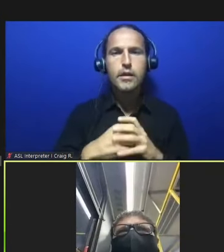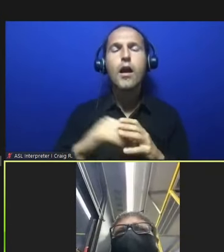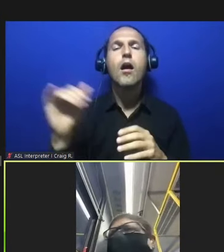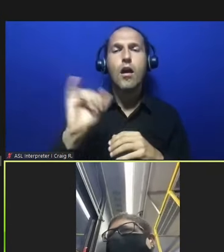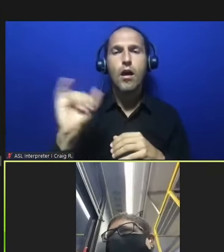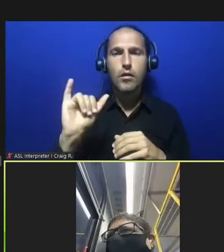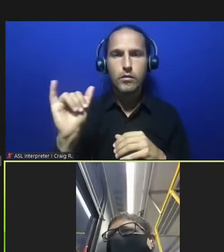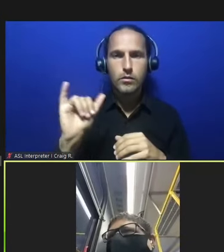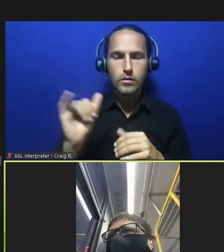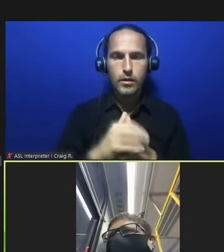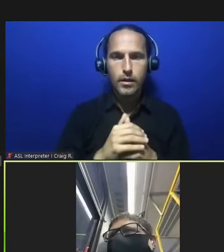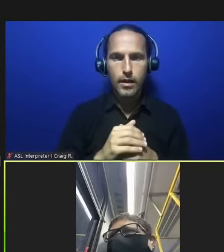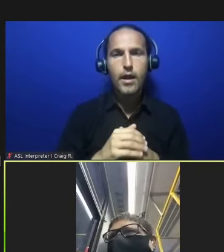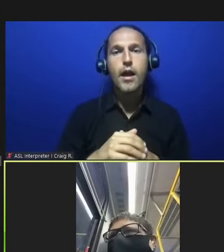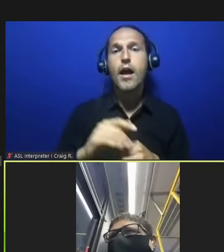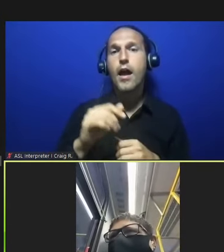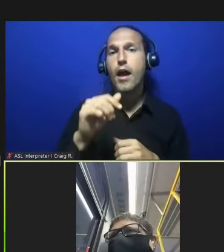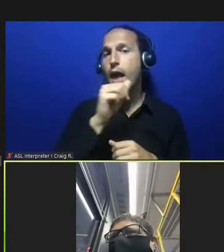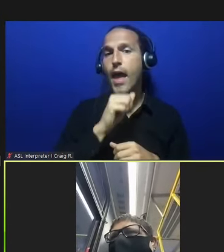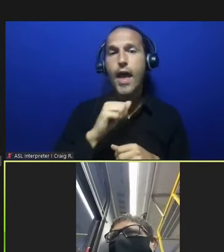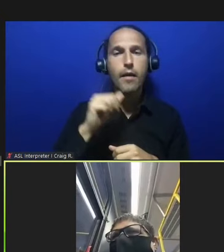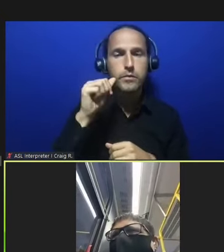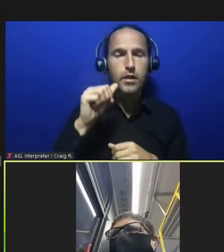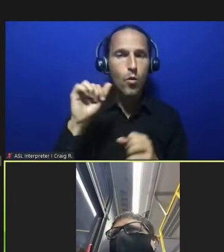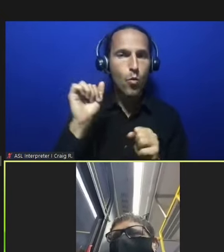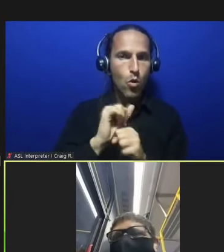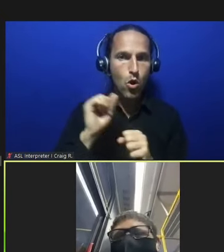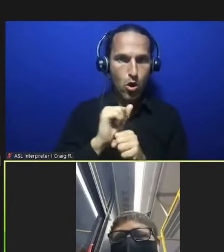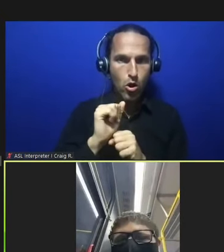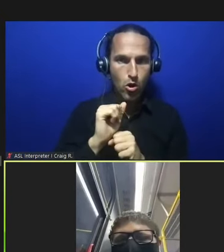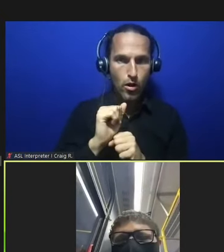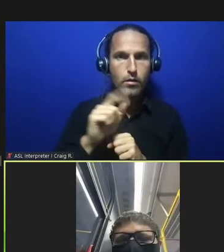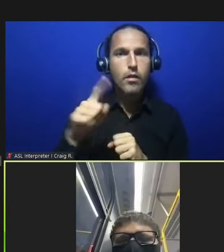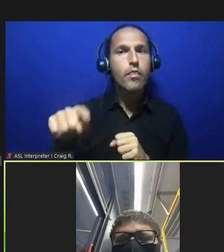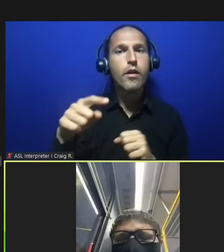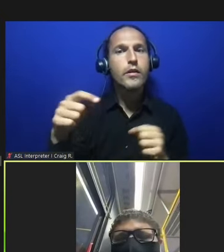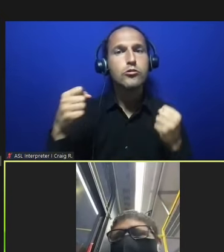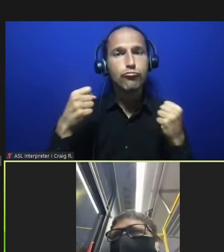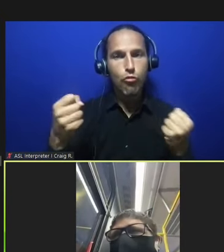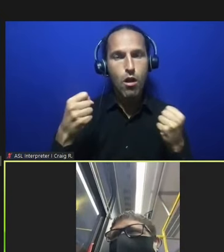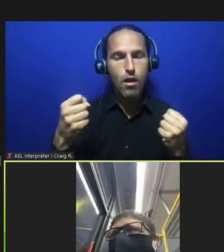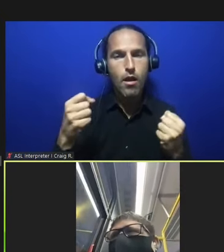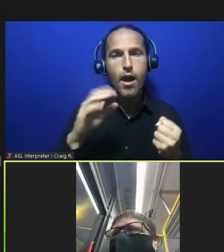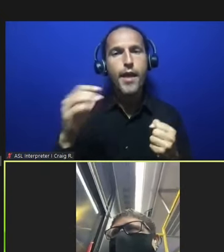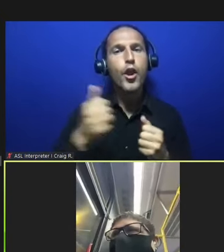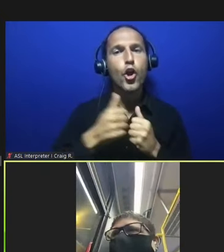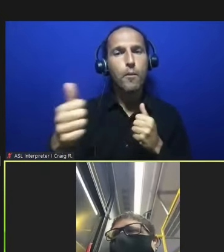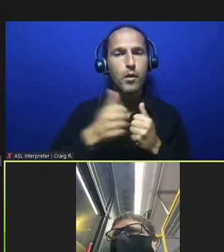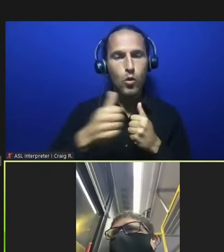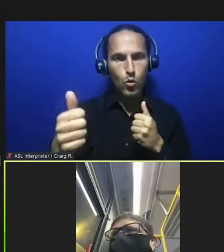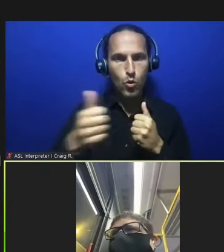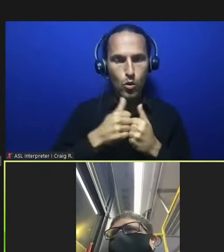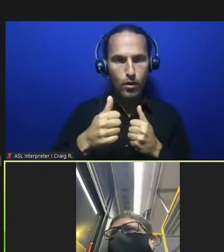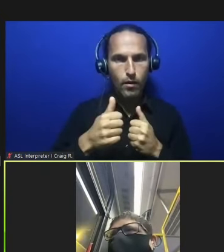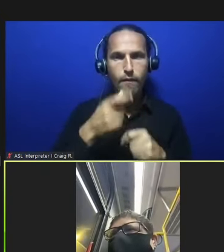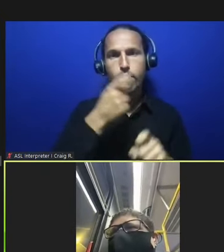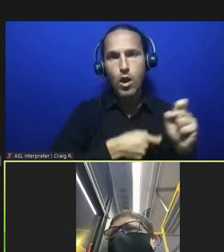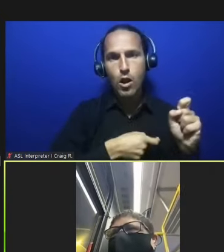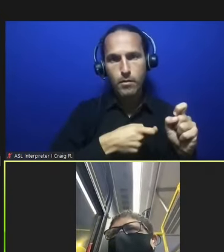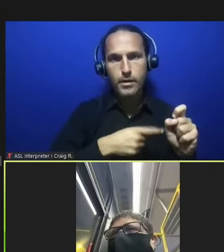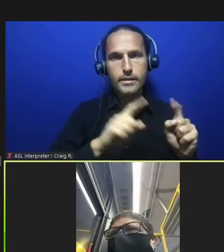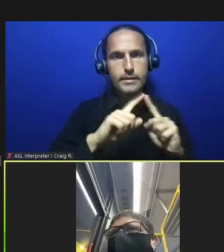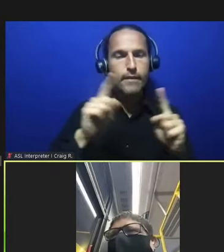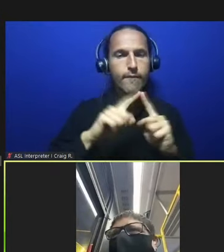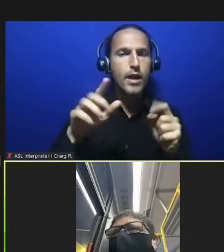And Amazon workers who drive and commute from